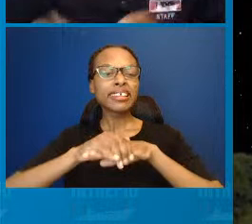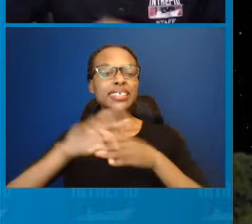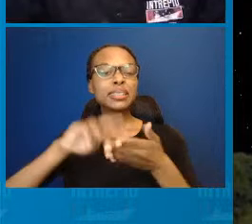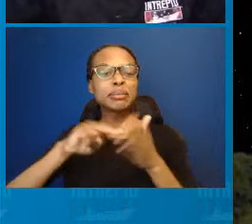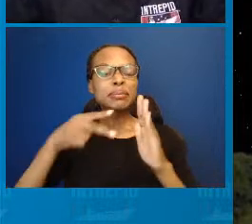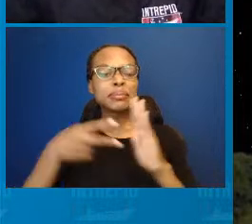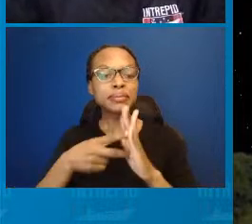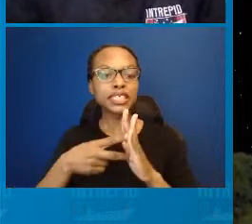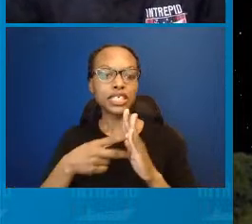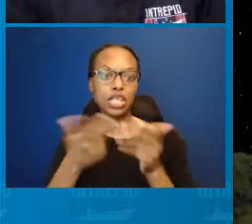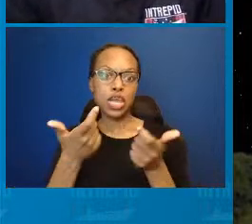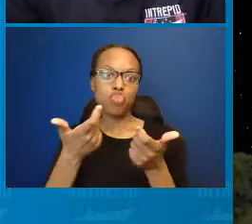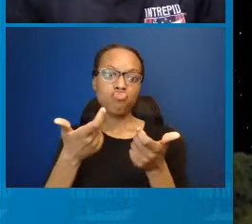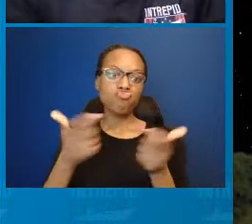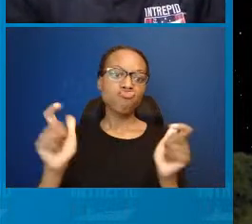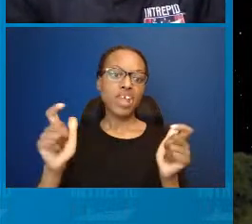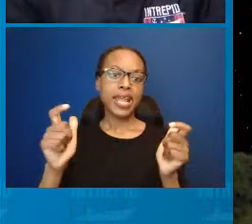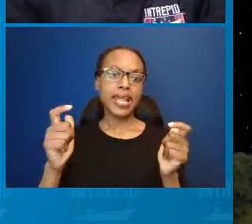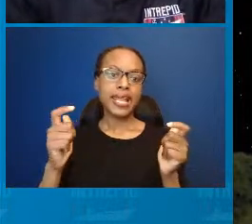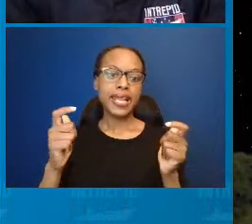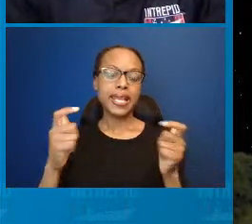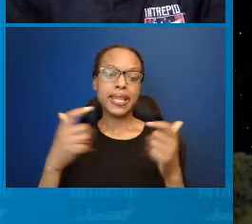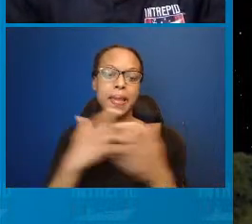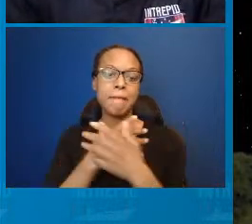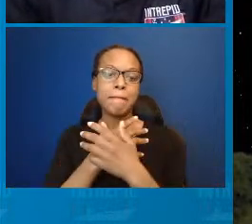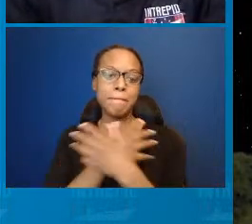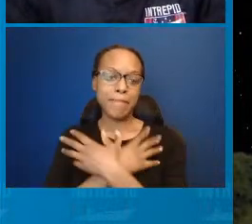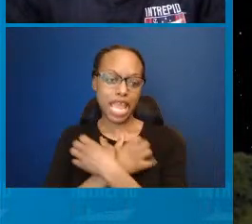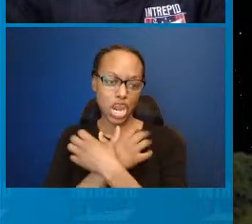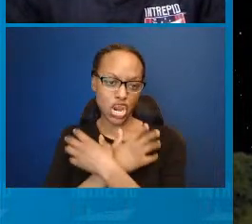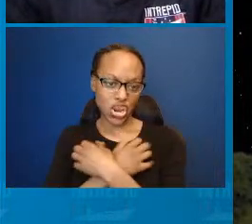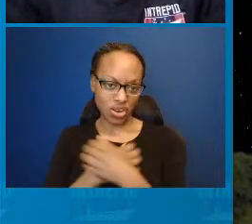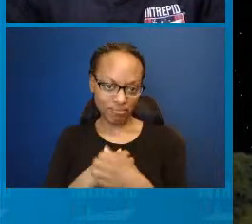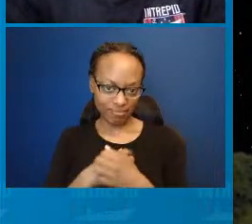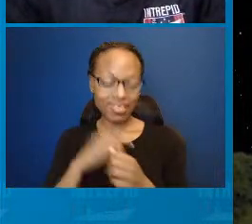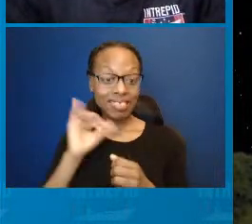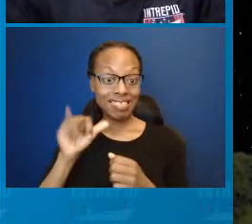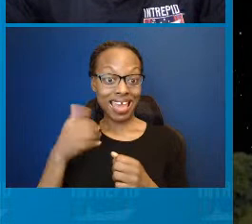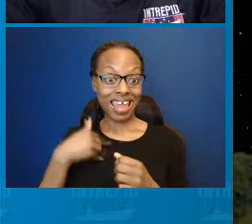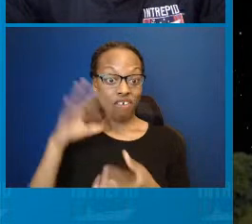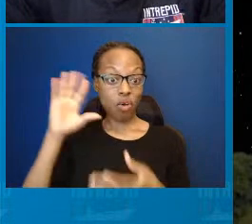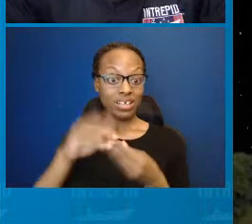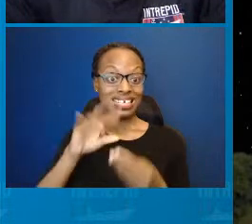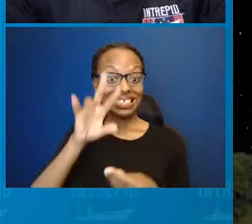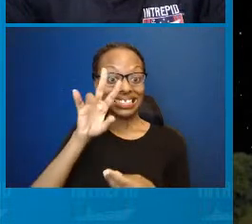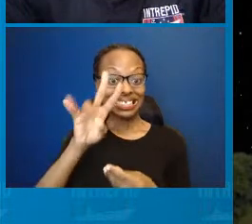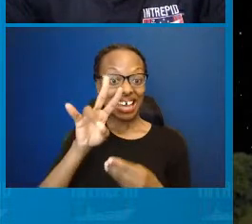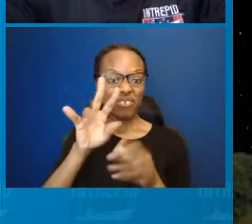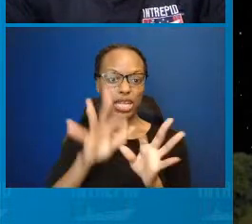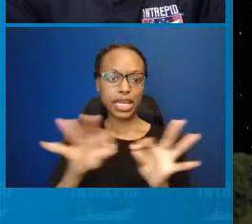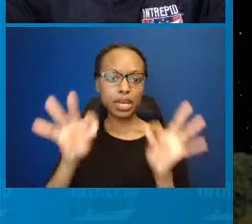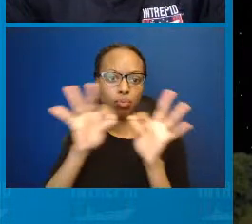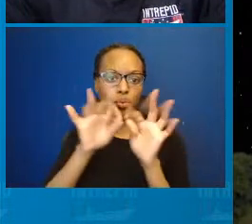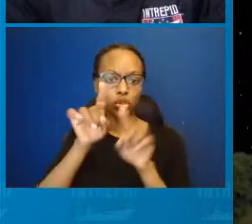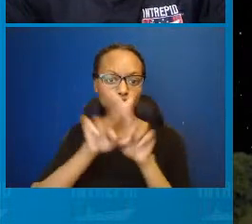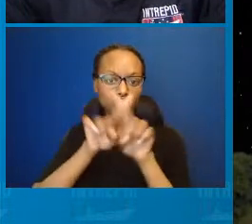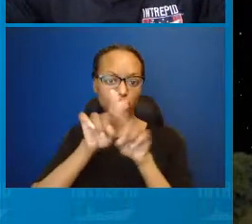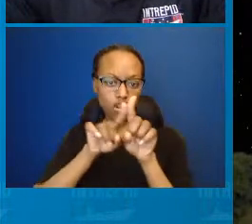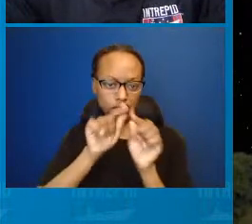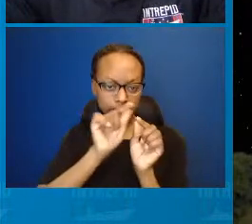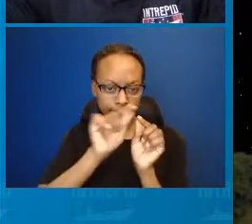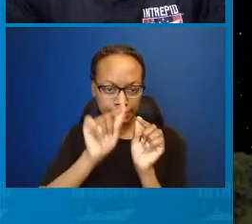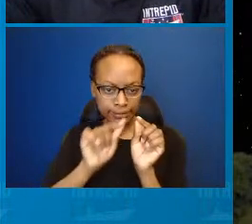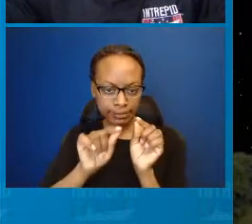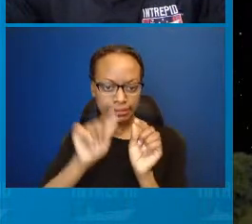Bear constellation, there are 7 really important stars, right? 1, 2, 3, 4, 5, 6,